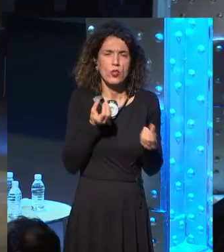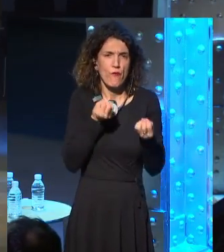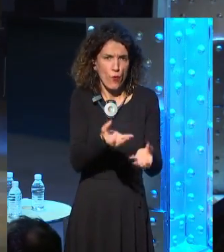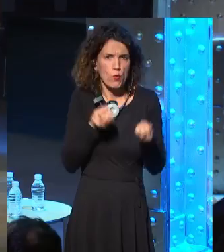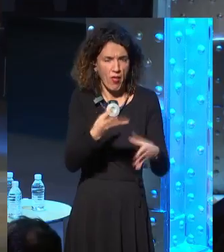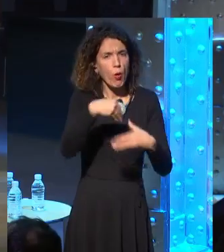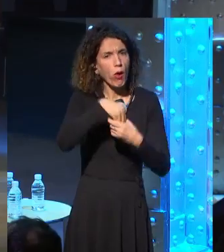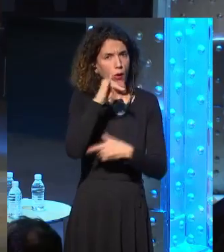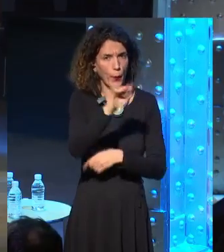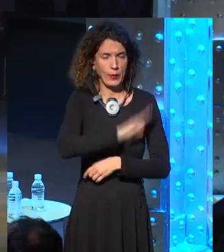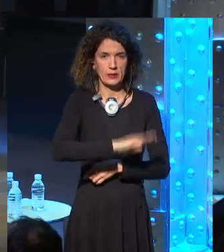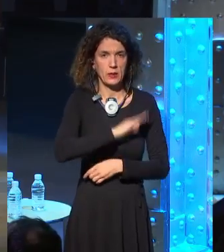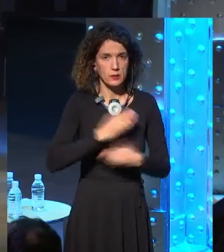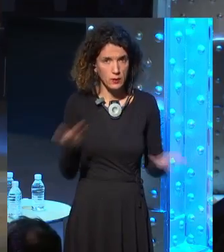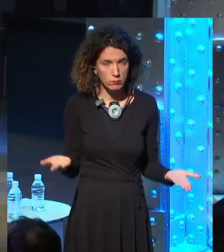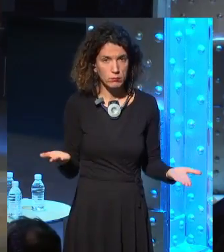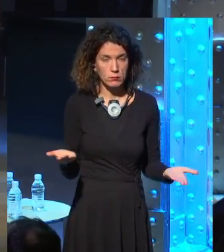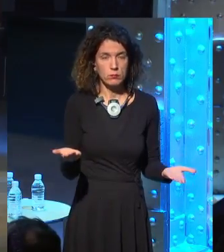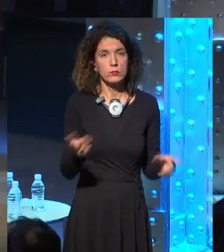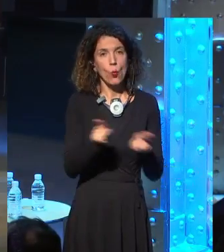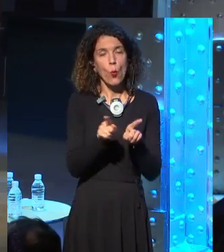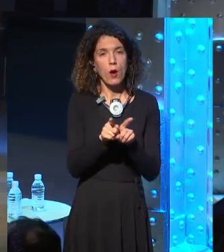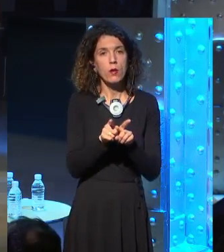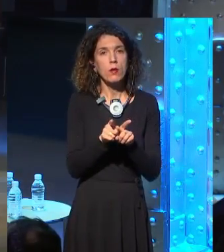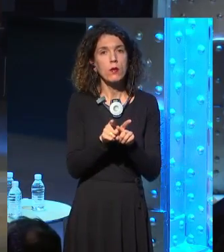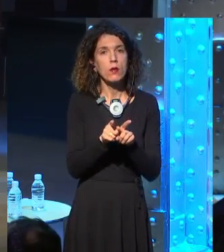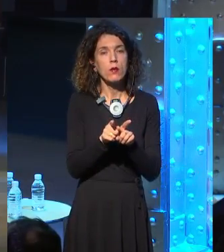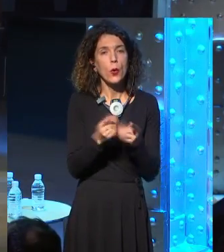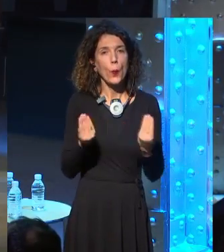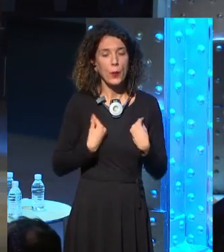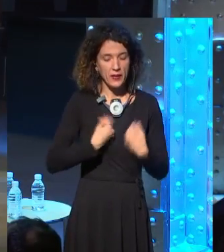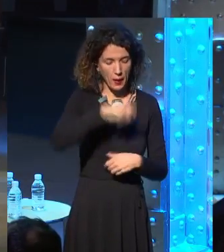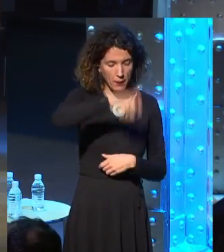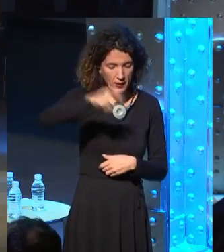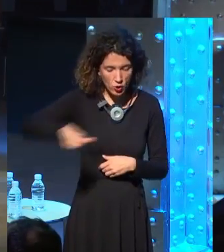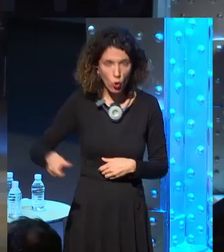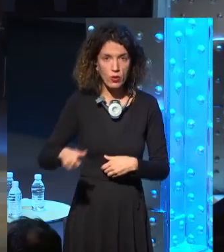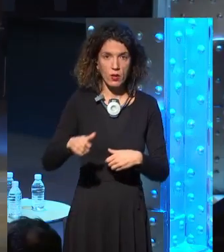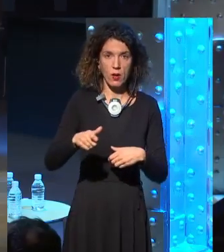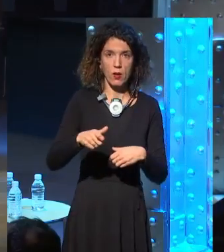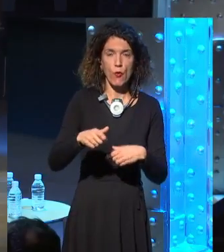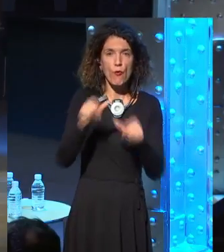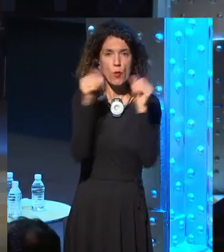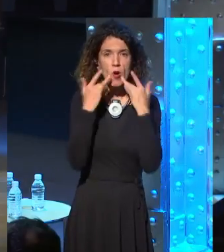people's lives are faring in objective terms, but we do lack a lot of information on subjective measures.